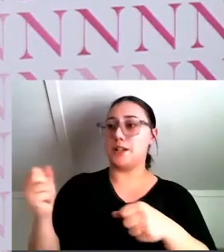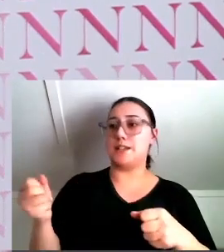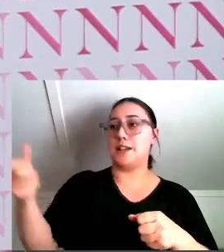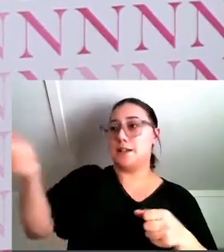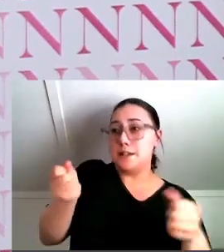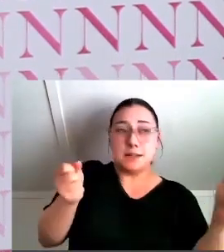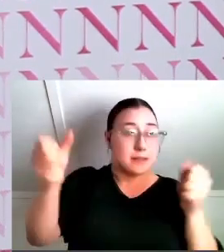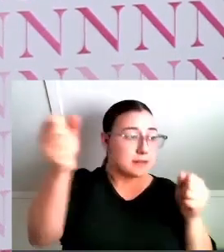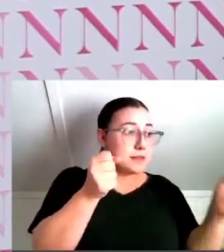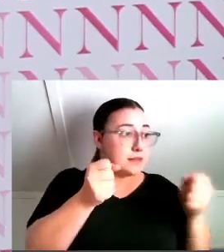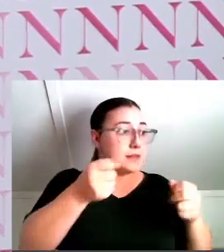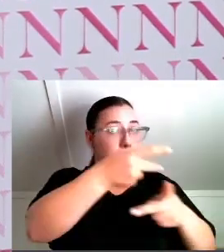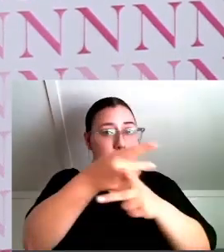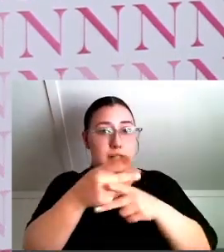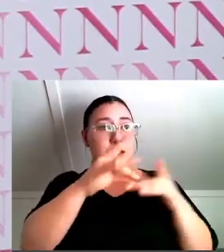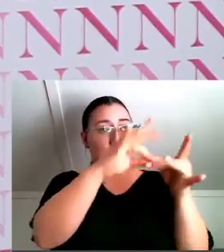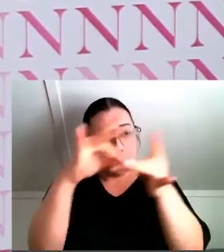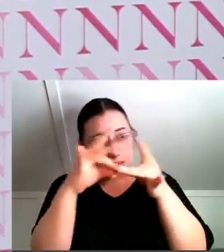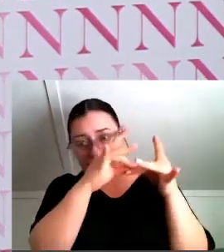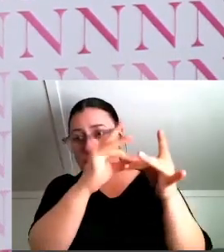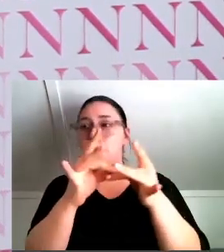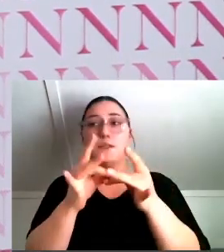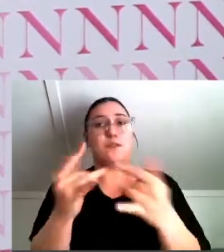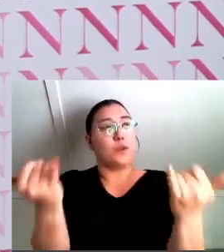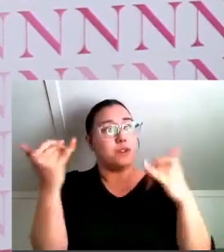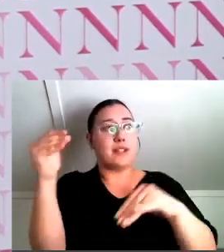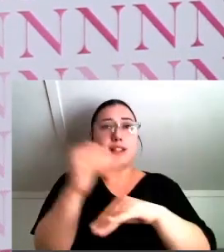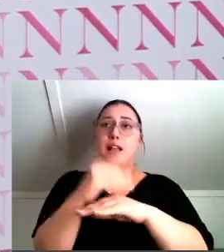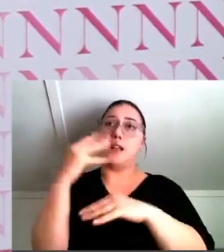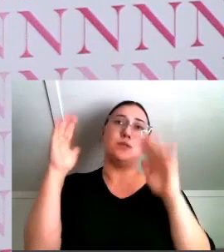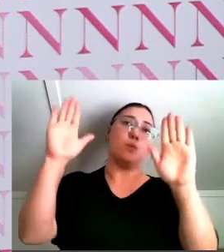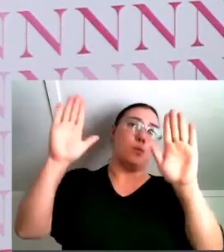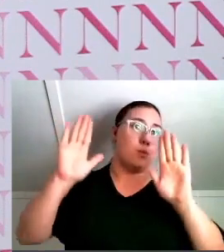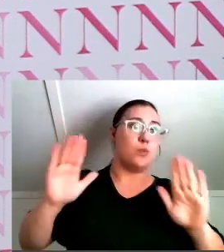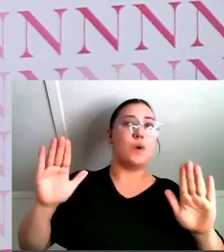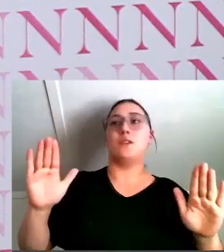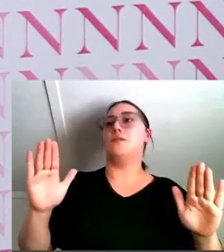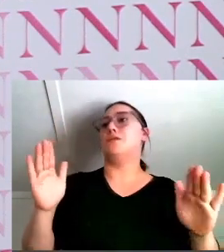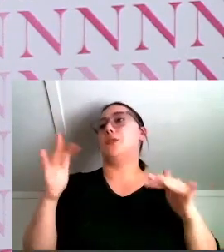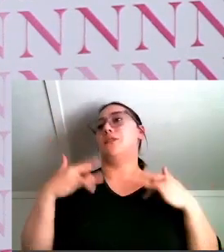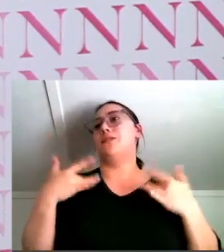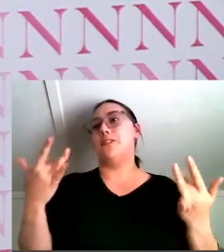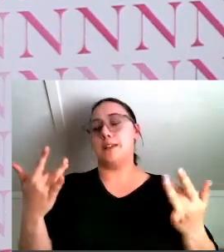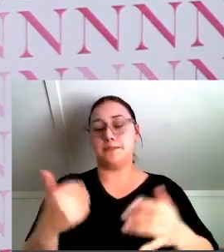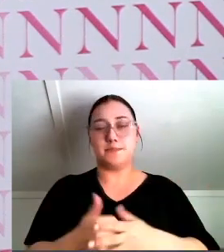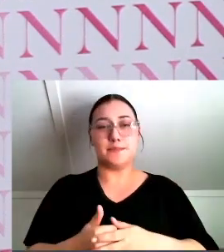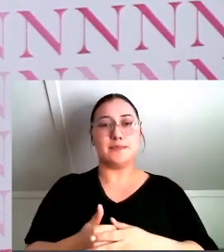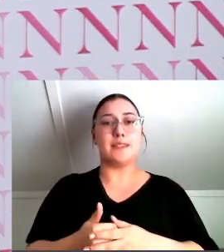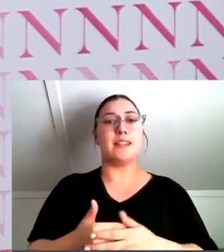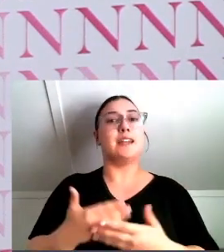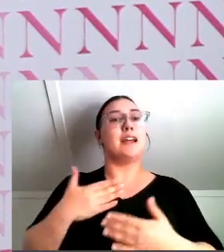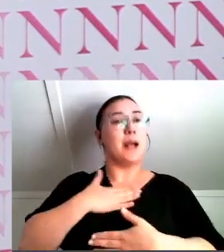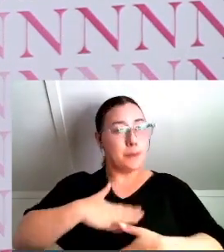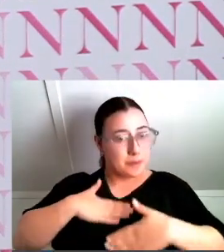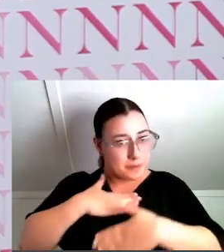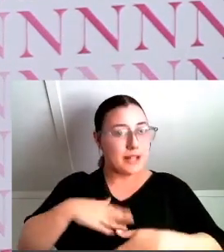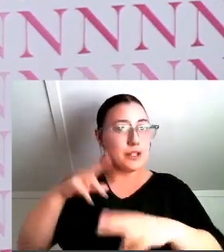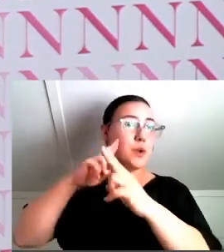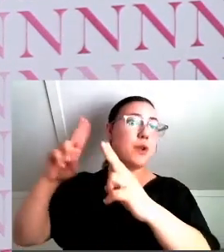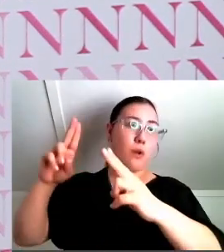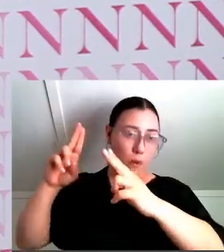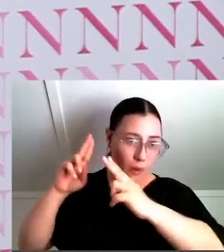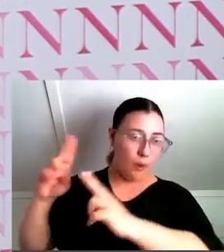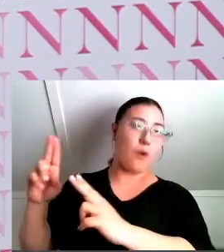and together for a great evening. It gives me great pleasure to welcome my friend and colleague, Dr. Julian Chambliss, to Northeastern this